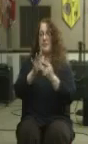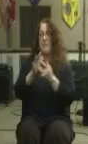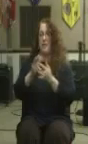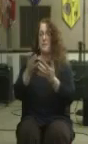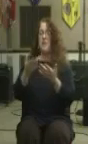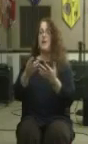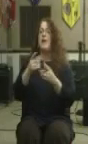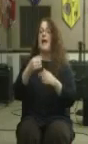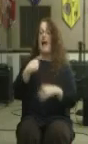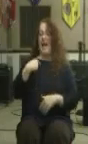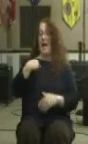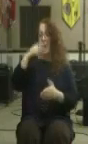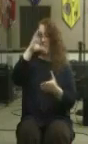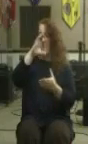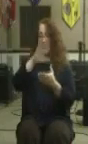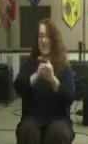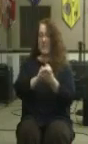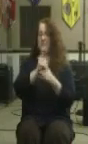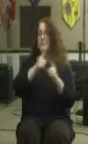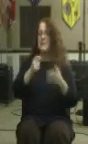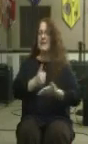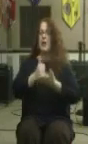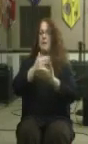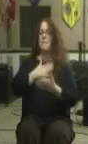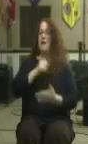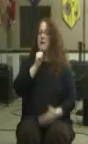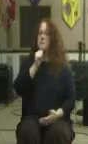I believe, but help my unbelief.